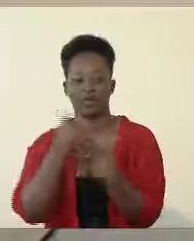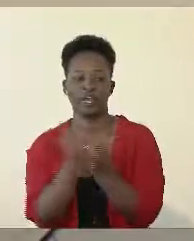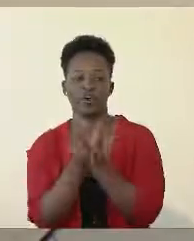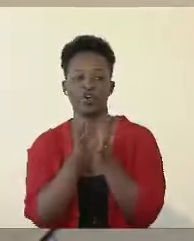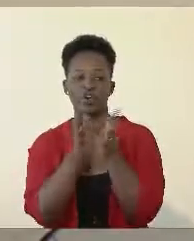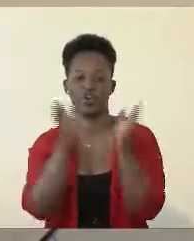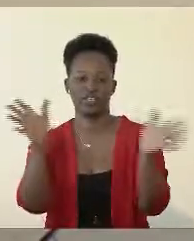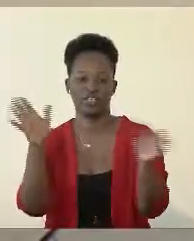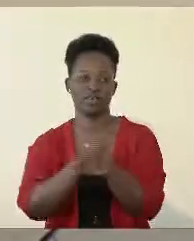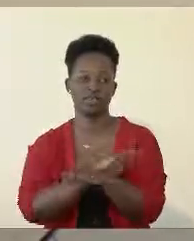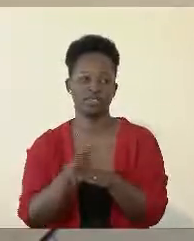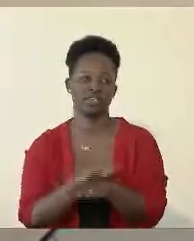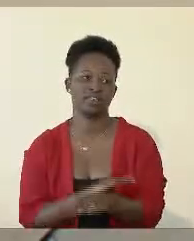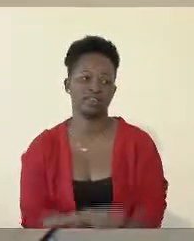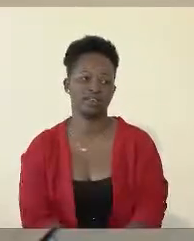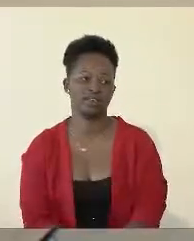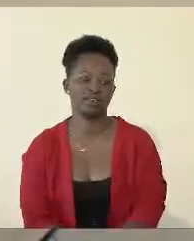a firm